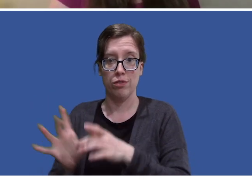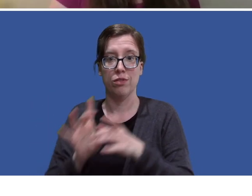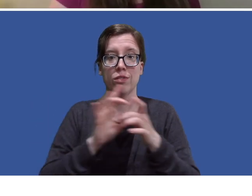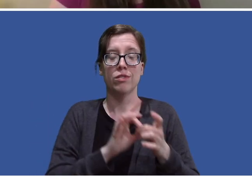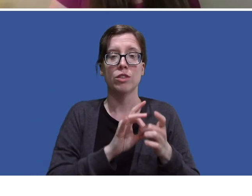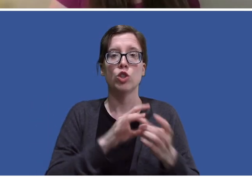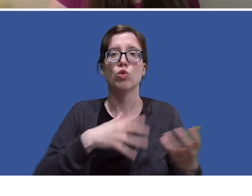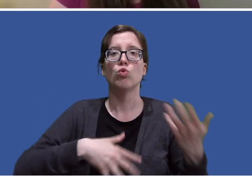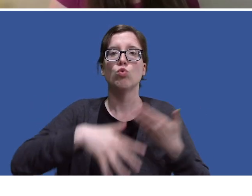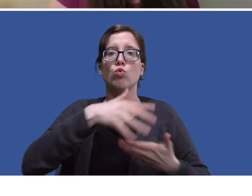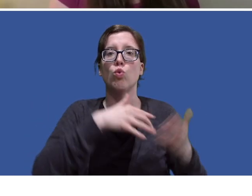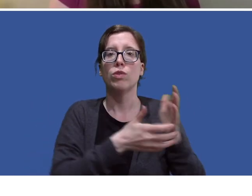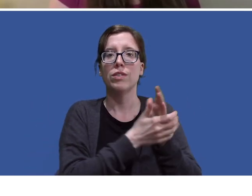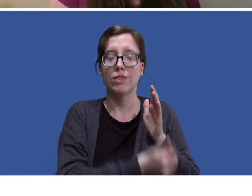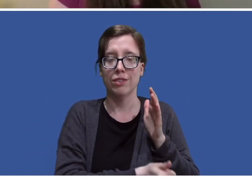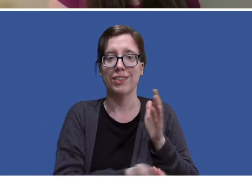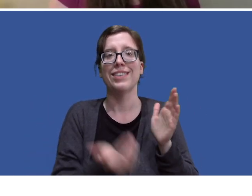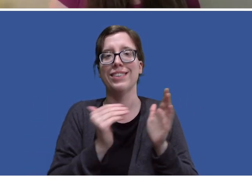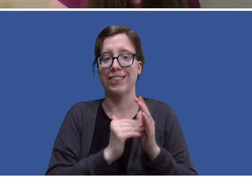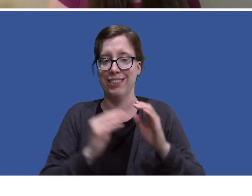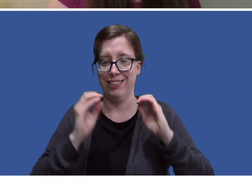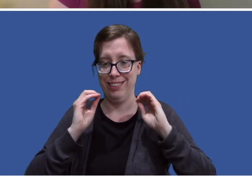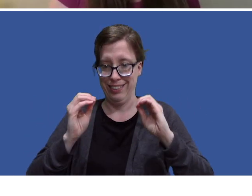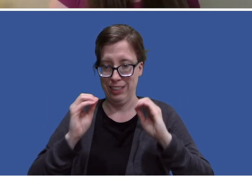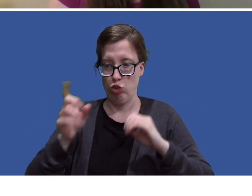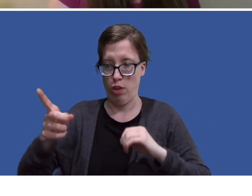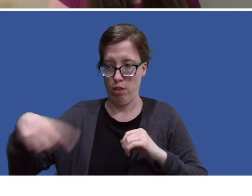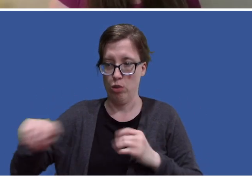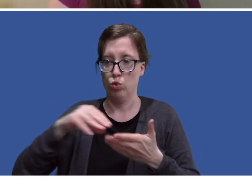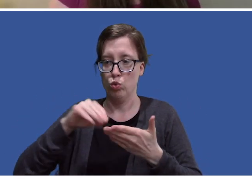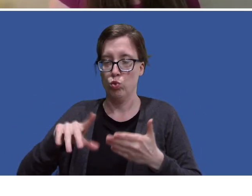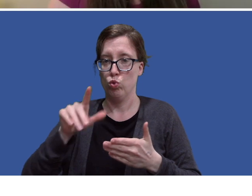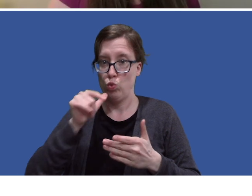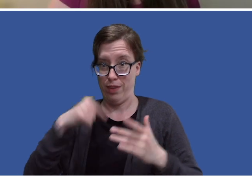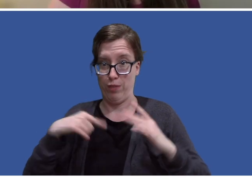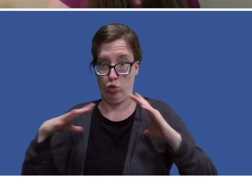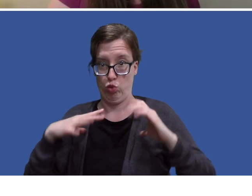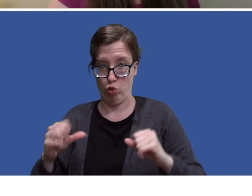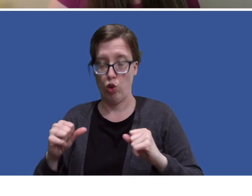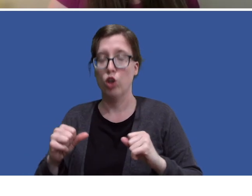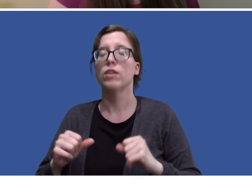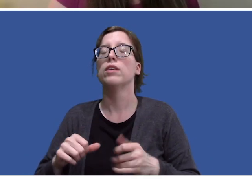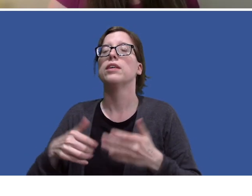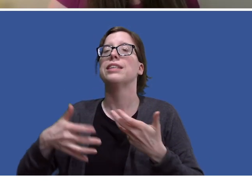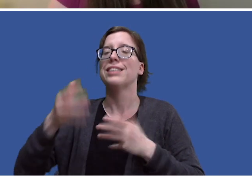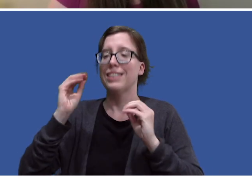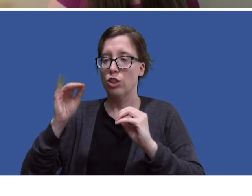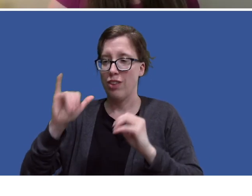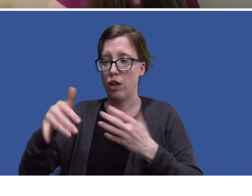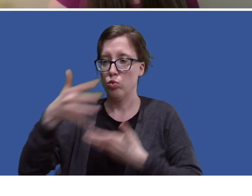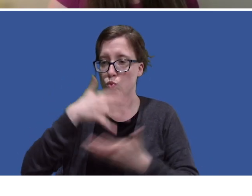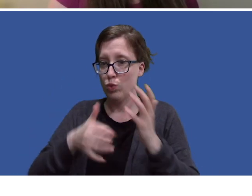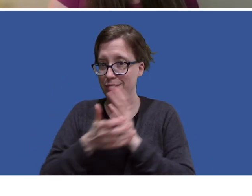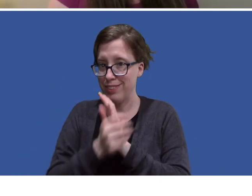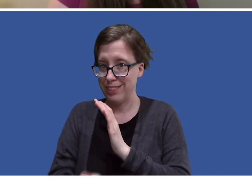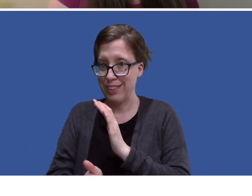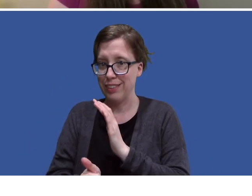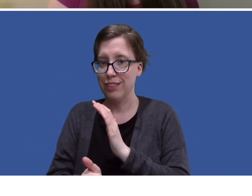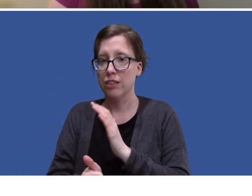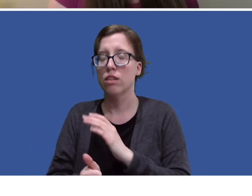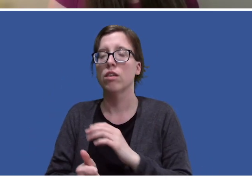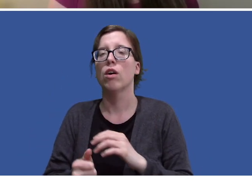charge syndrome social skills, how to be that effective communicator. Those are both so